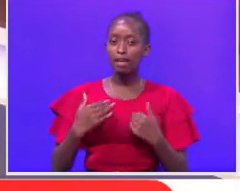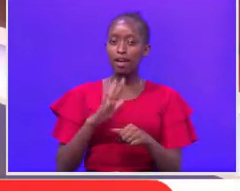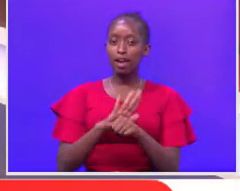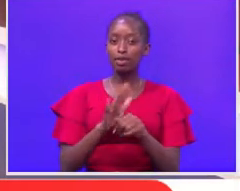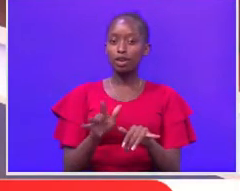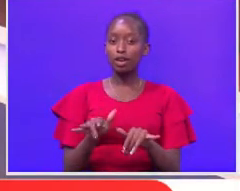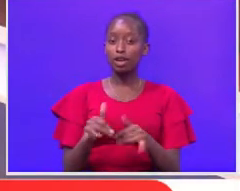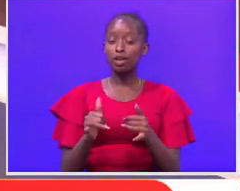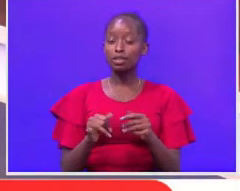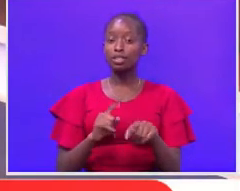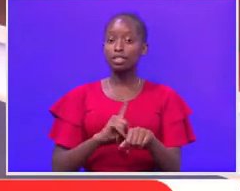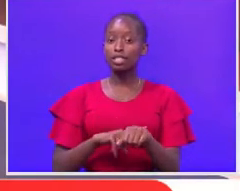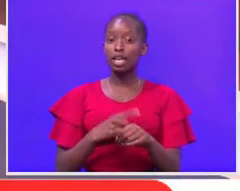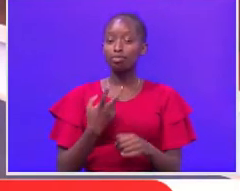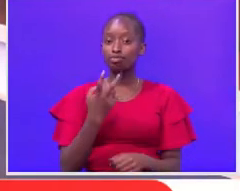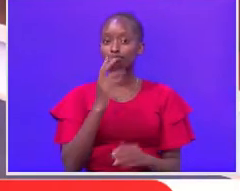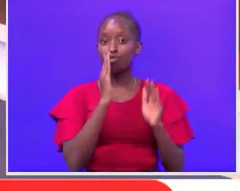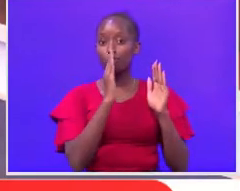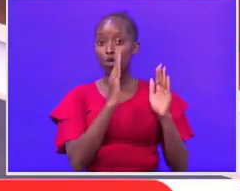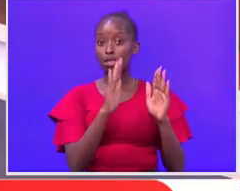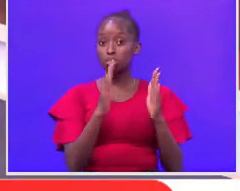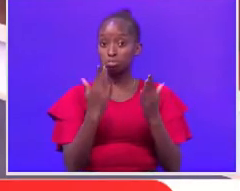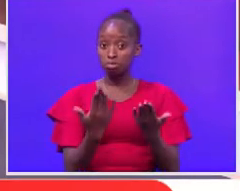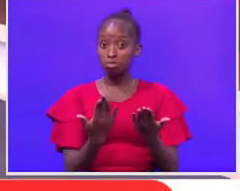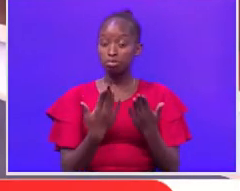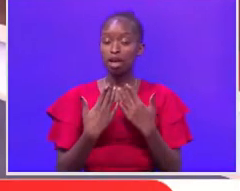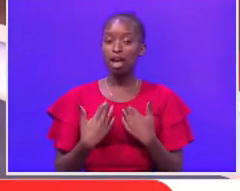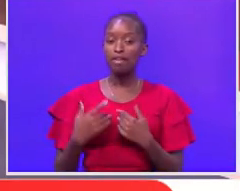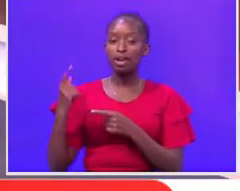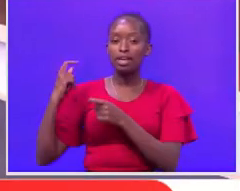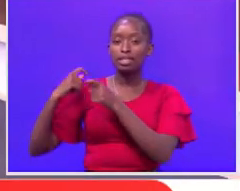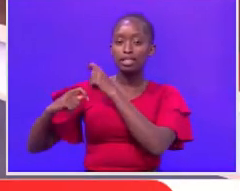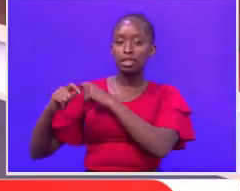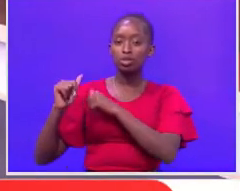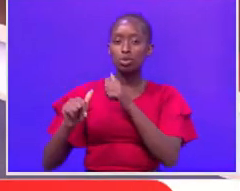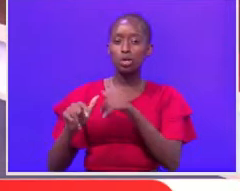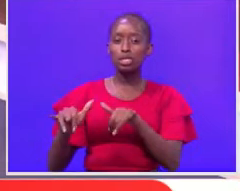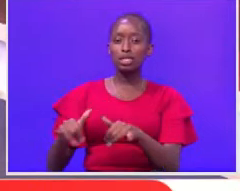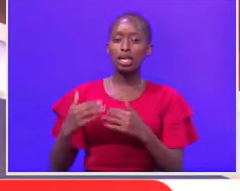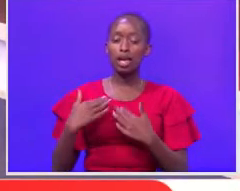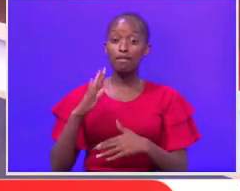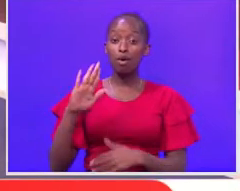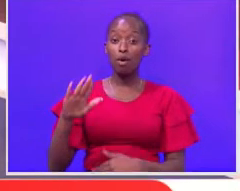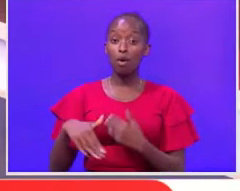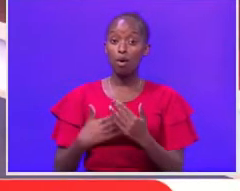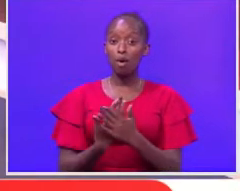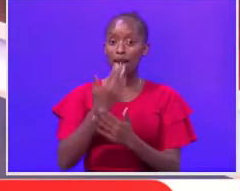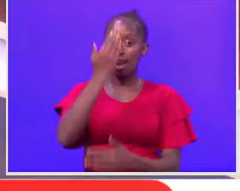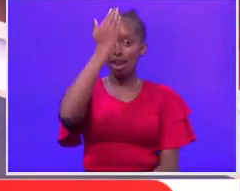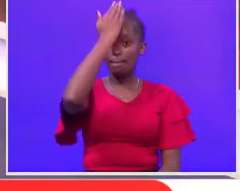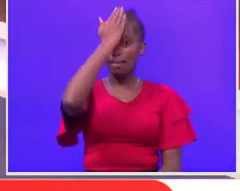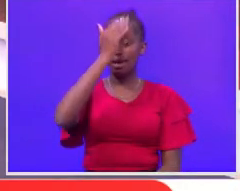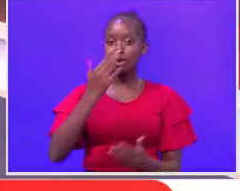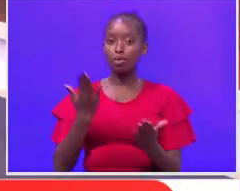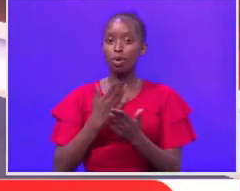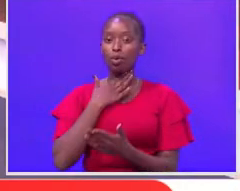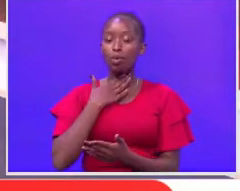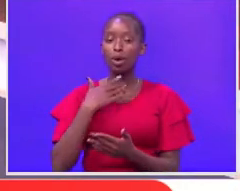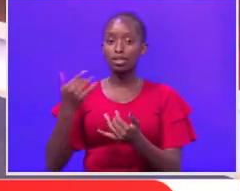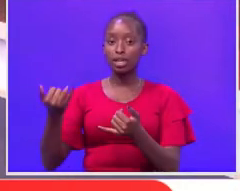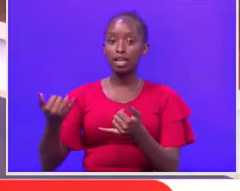you, even as we look at the tradition that has been every Monday, where we also invite you